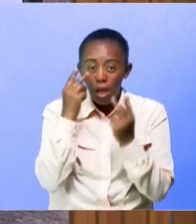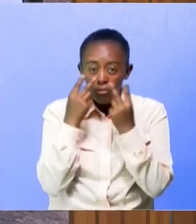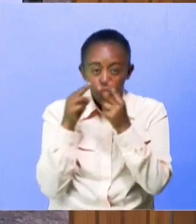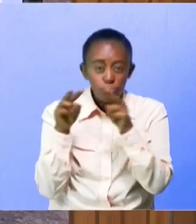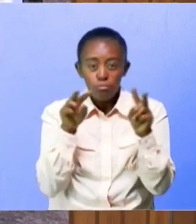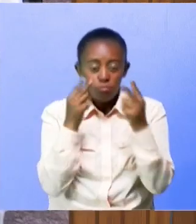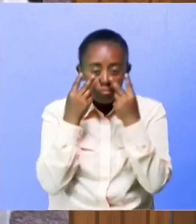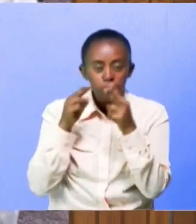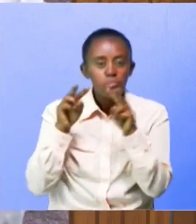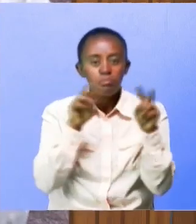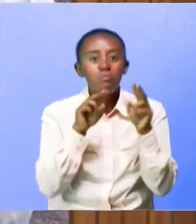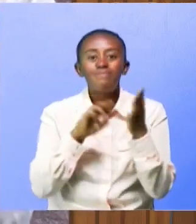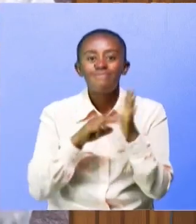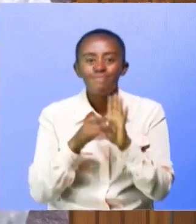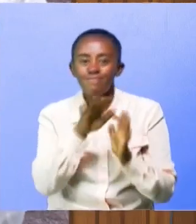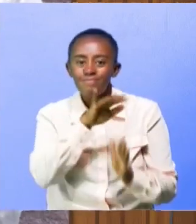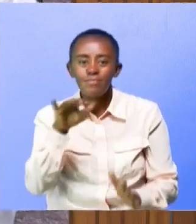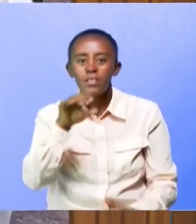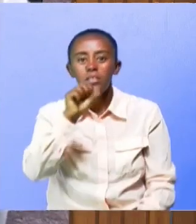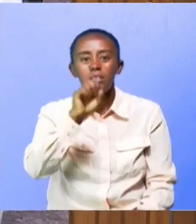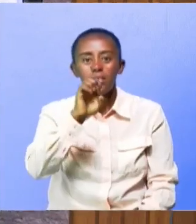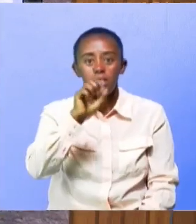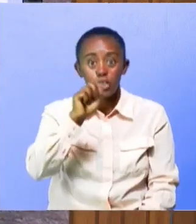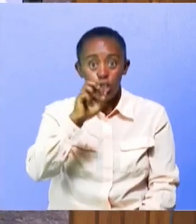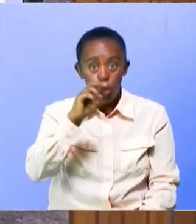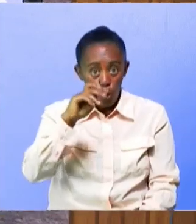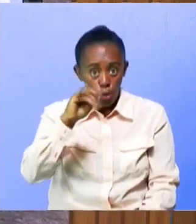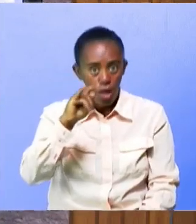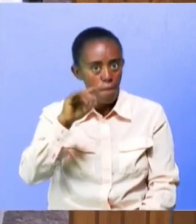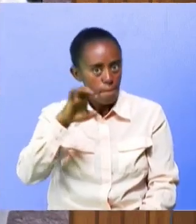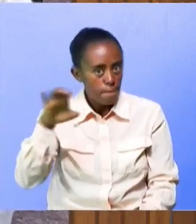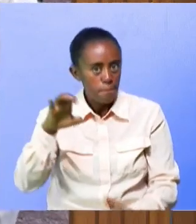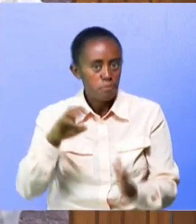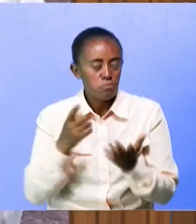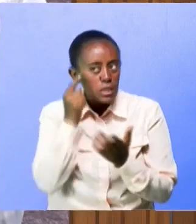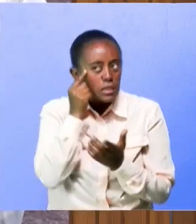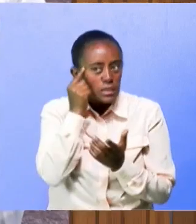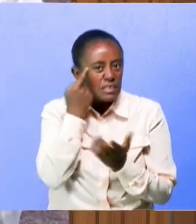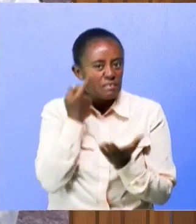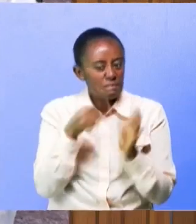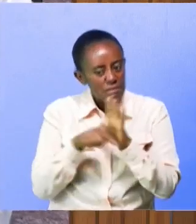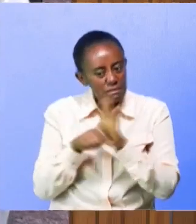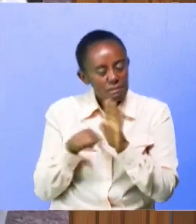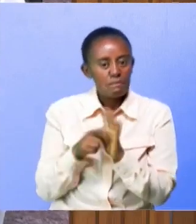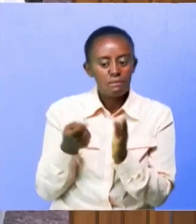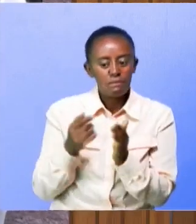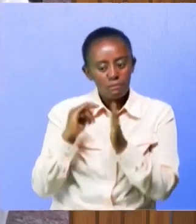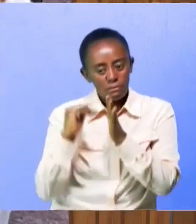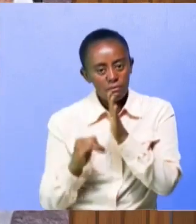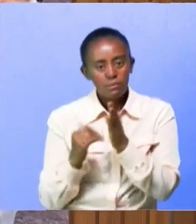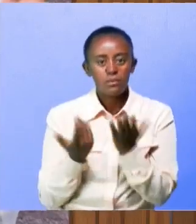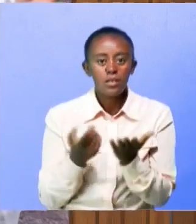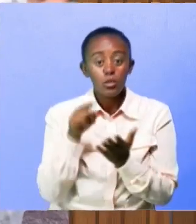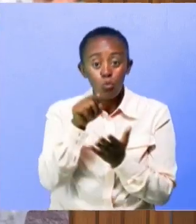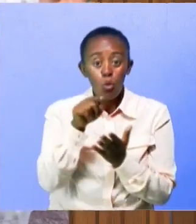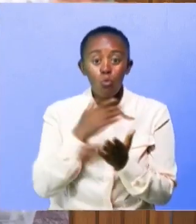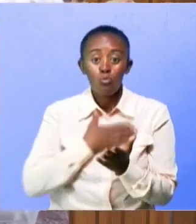is stereotype. So students, please don't forget that. You have to go